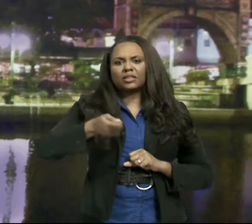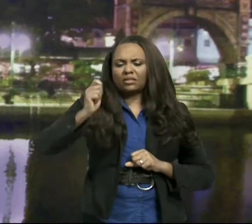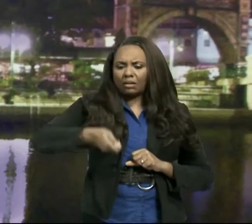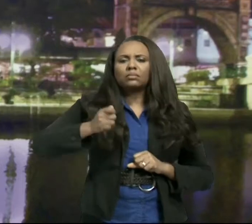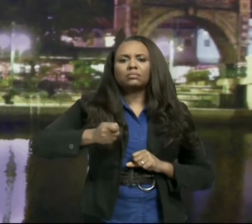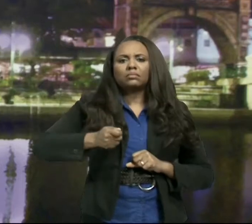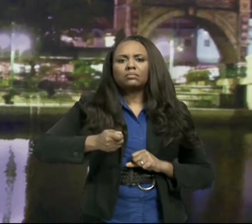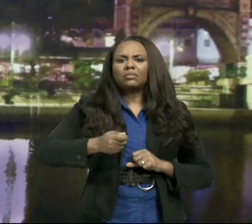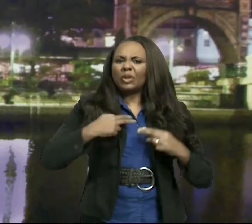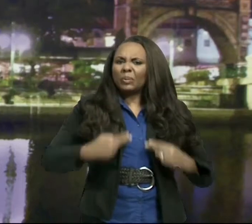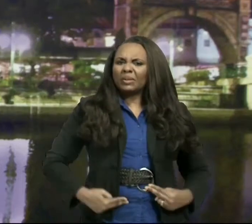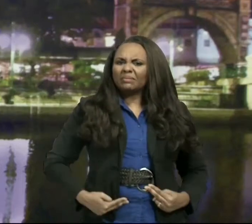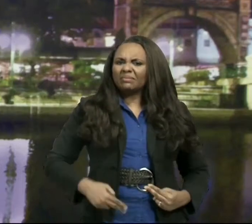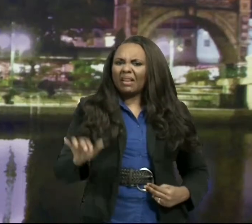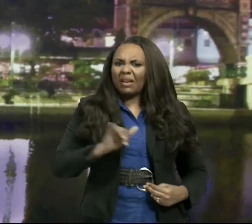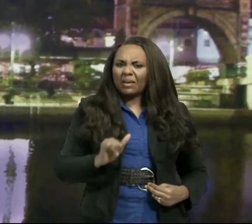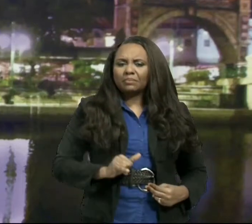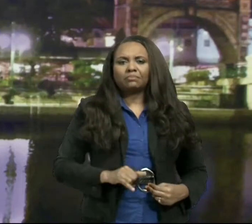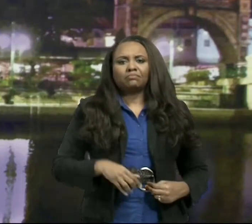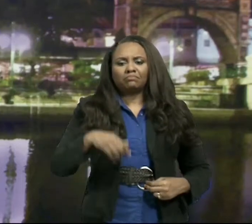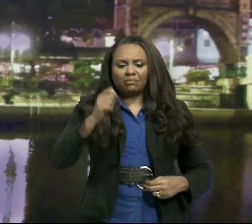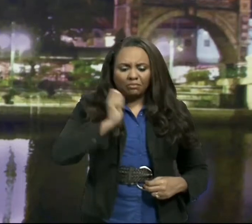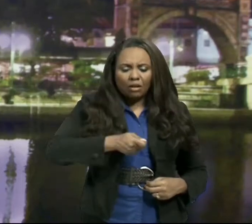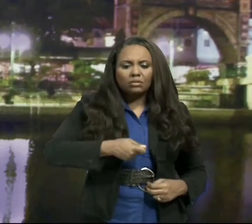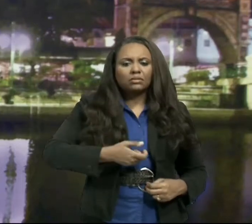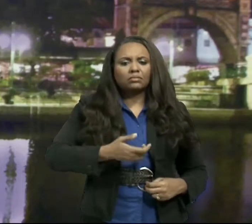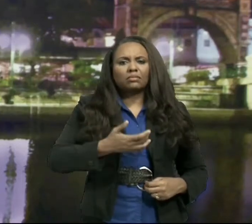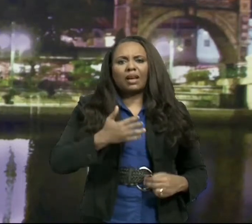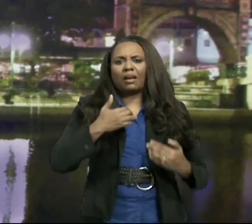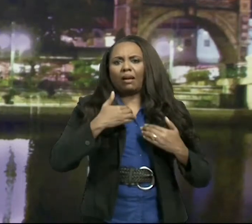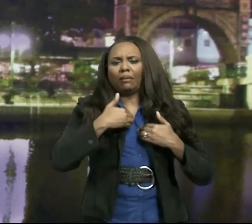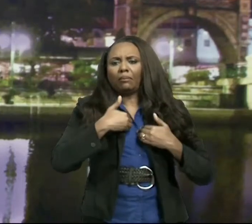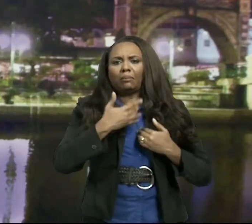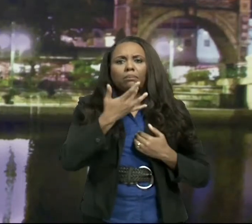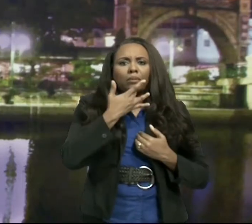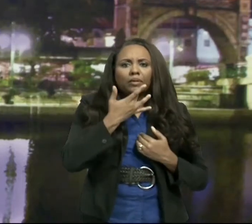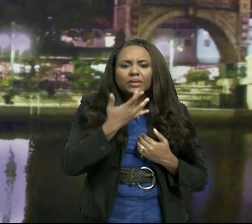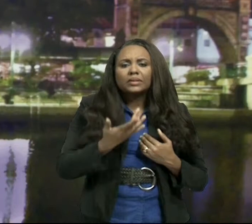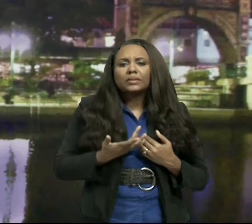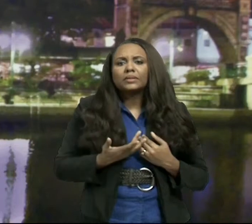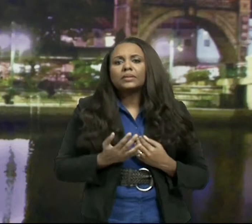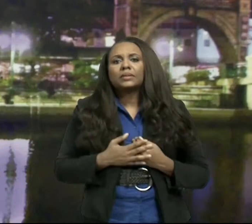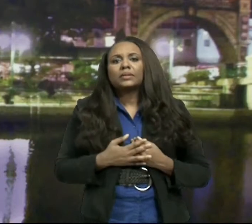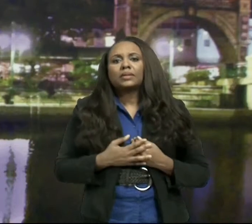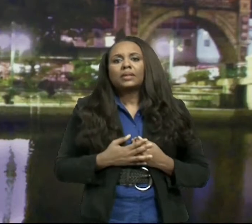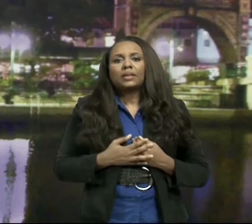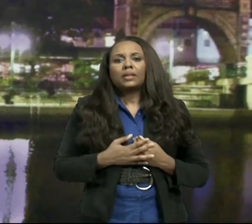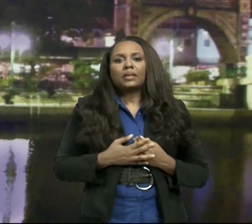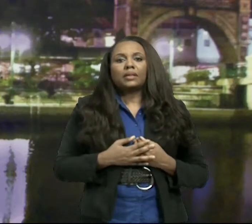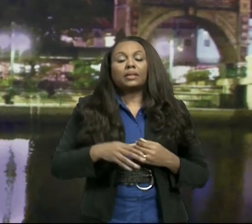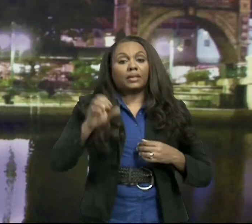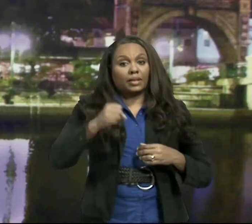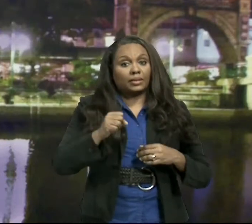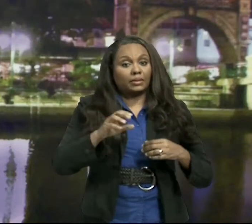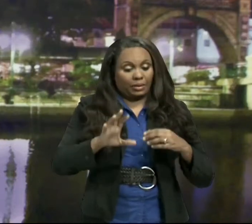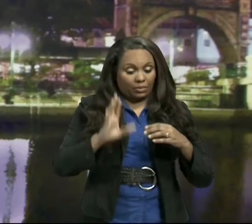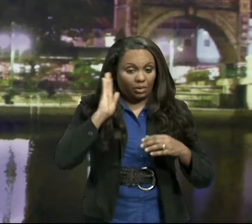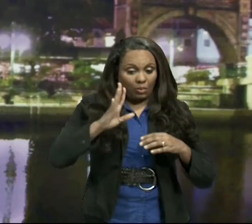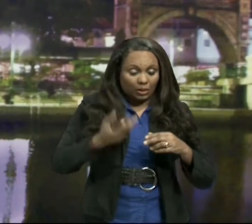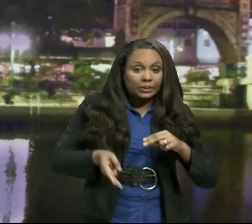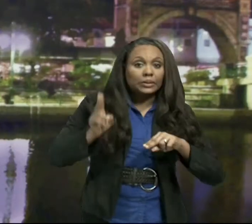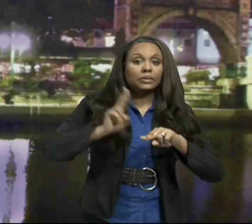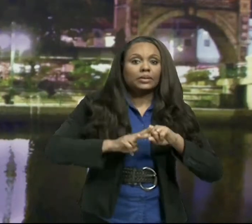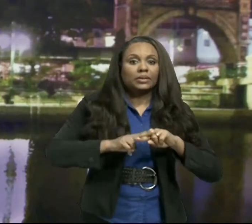are human and have preferences too. He made the point while supporting the bill. Now, apart from increasing the complement of judges to the